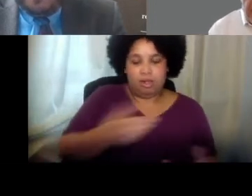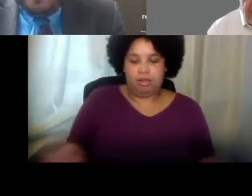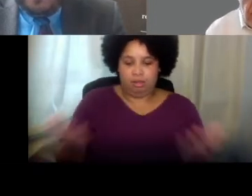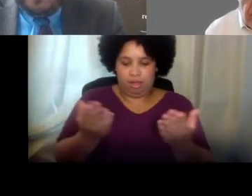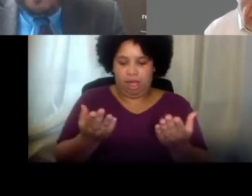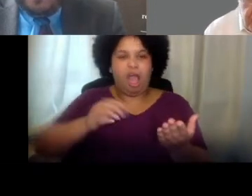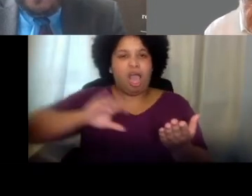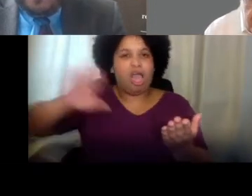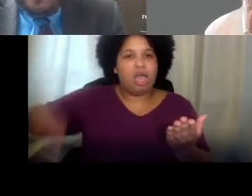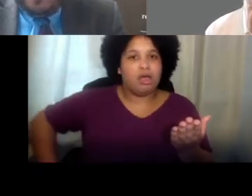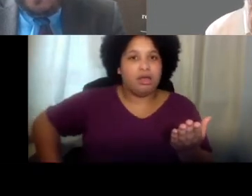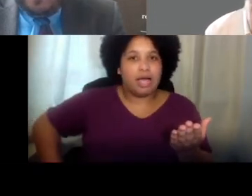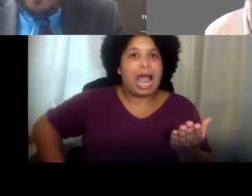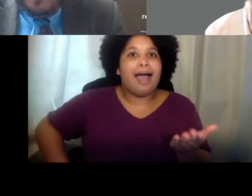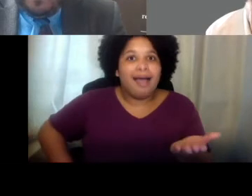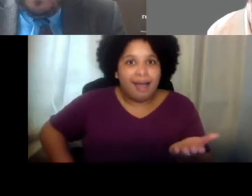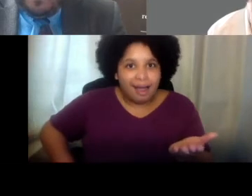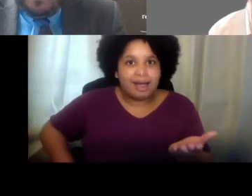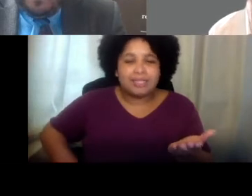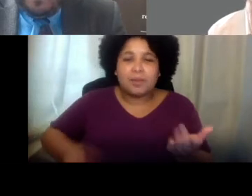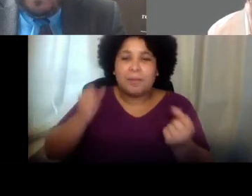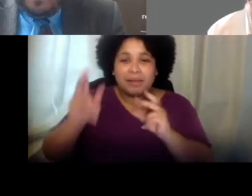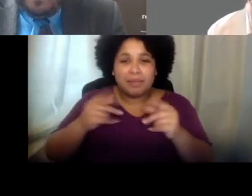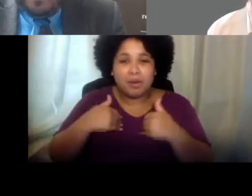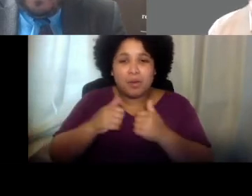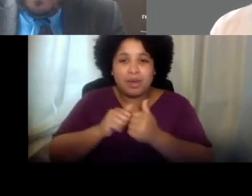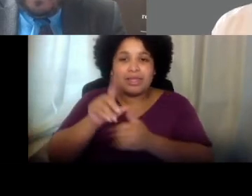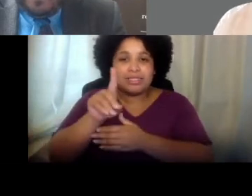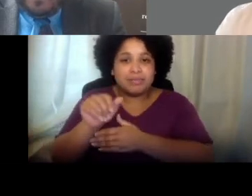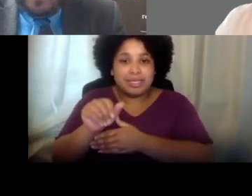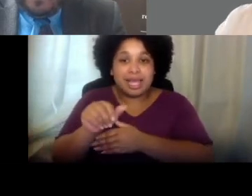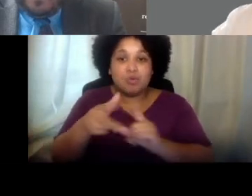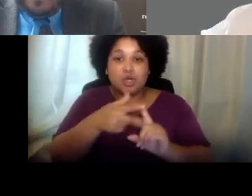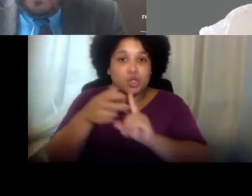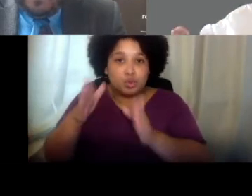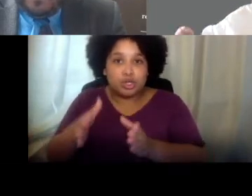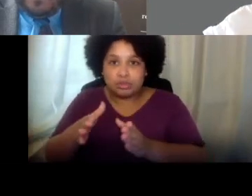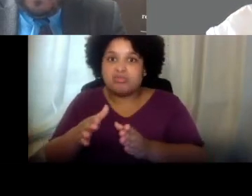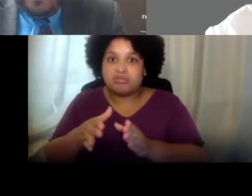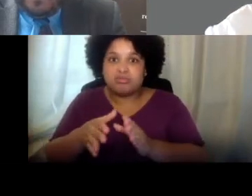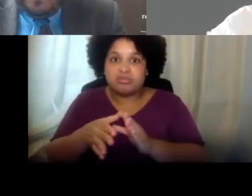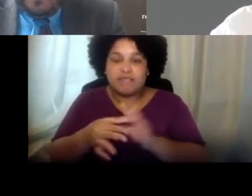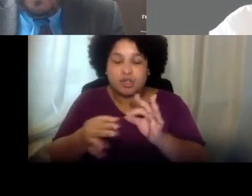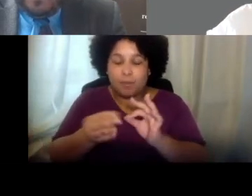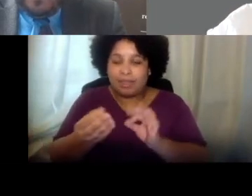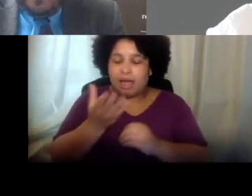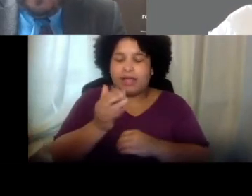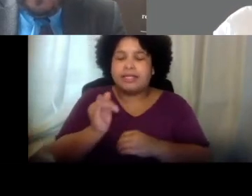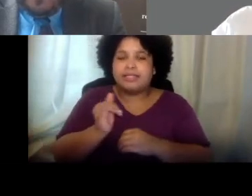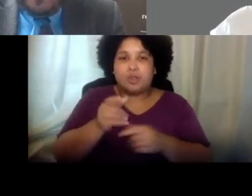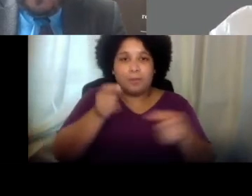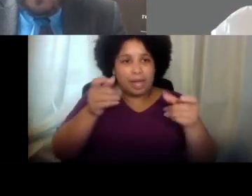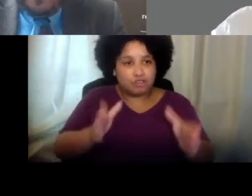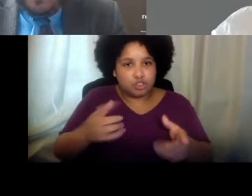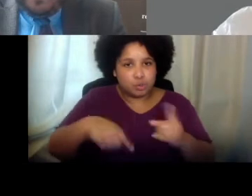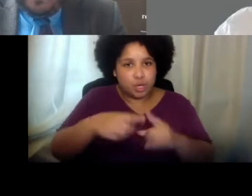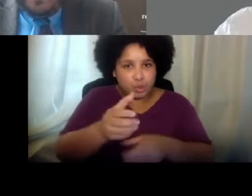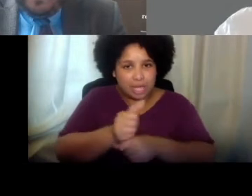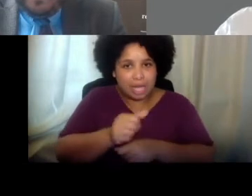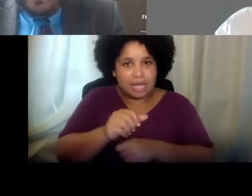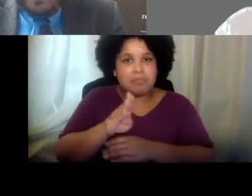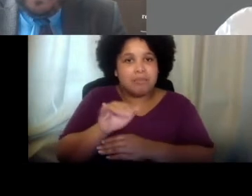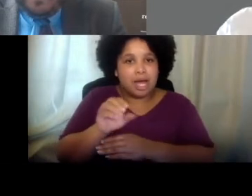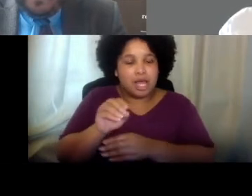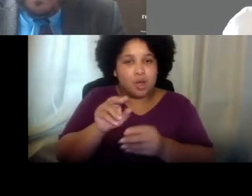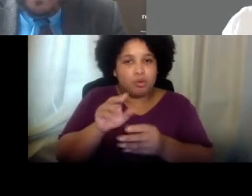to me by numerous people with disabilities and even recruiters. So for managers, when you get a bio with a person